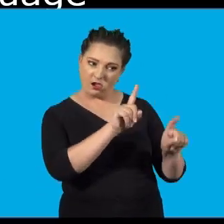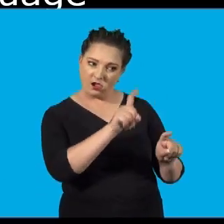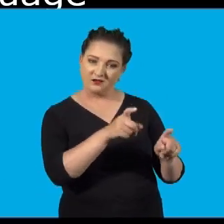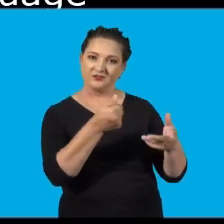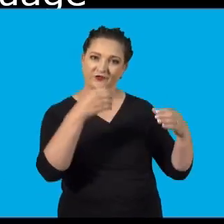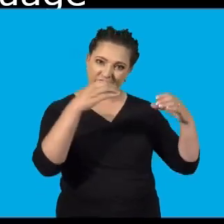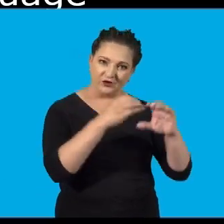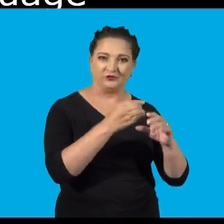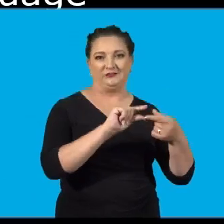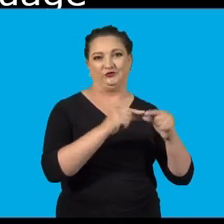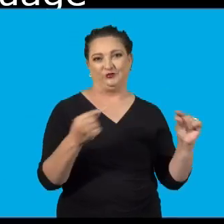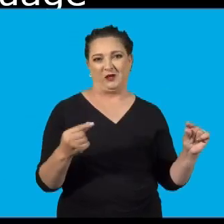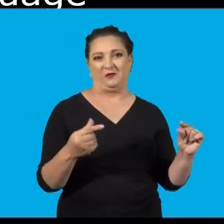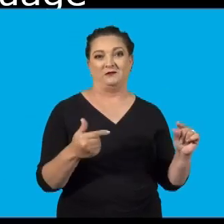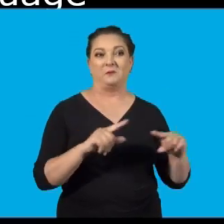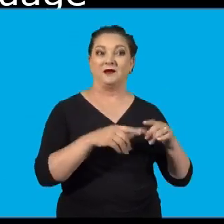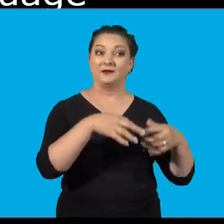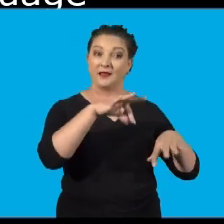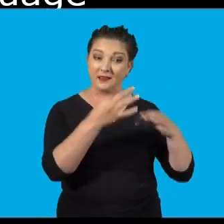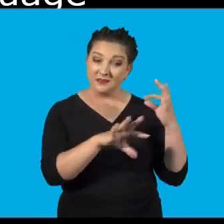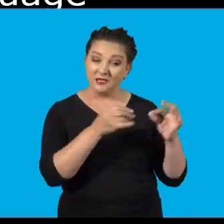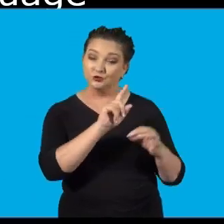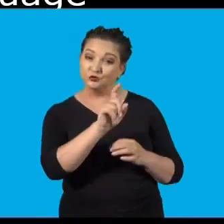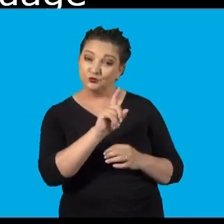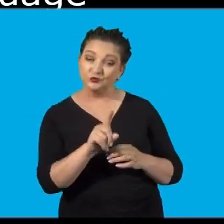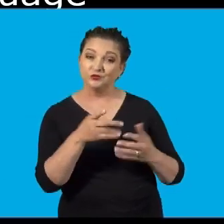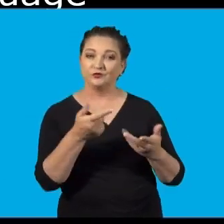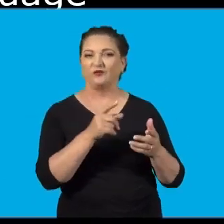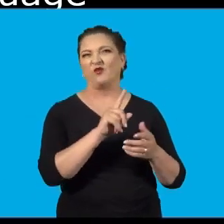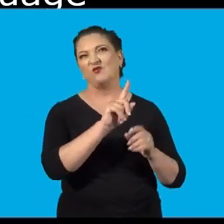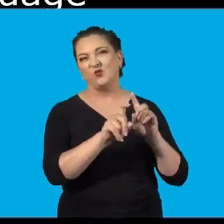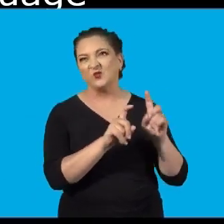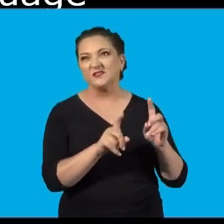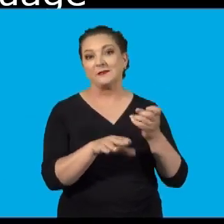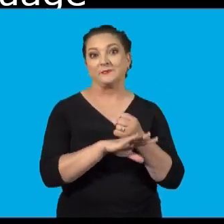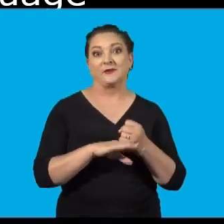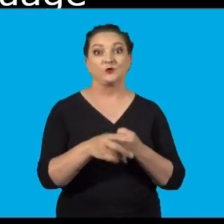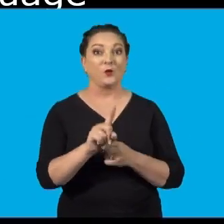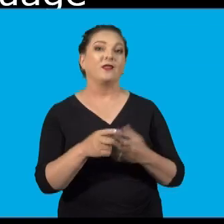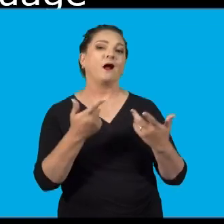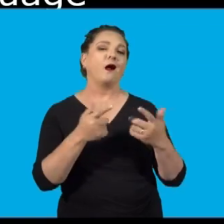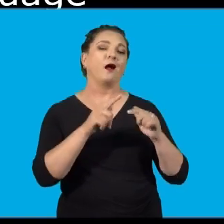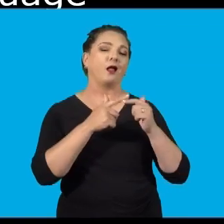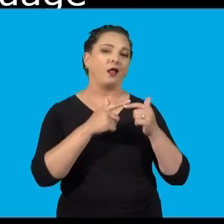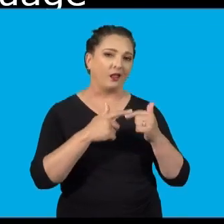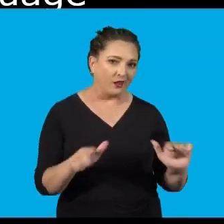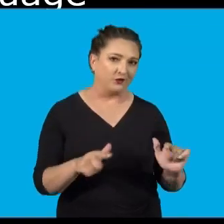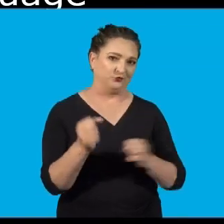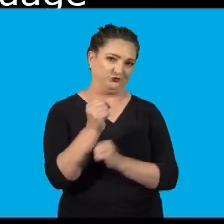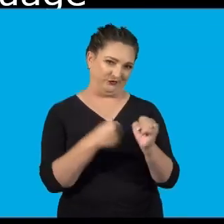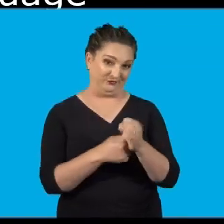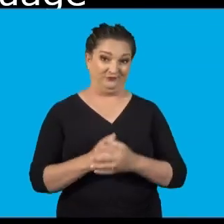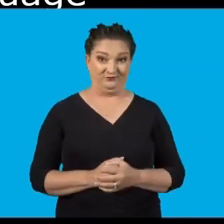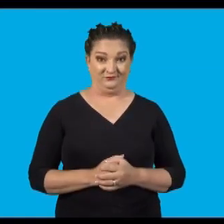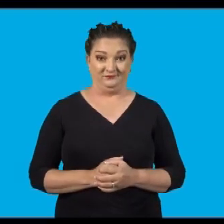questions with regard to grammar, and also analyzing and answering questions based on language structures. All